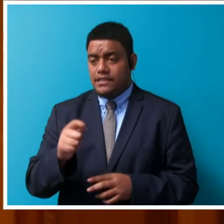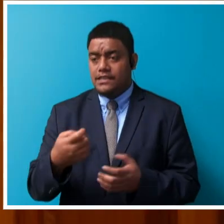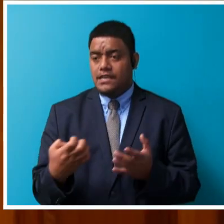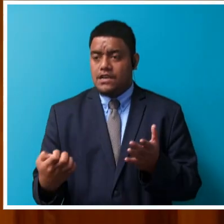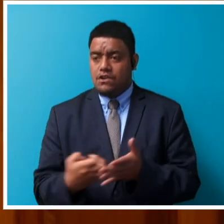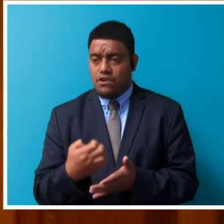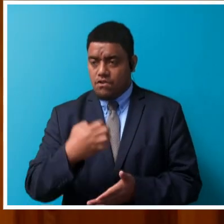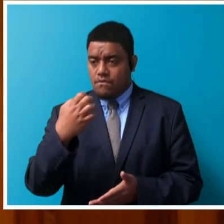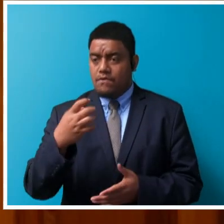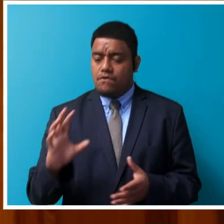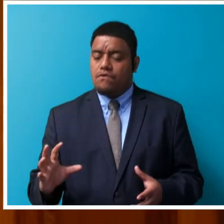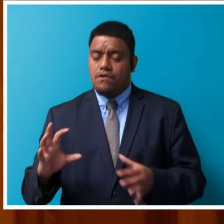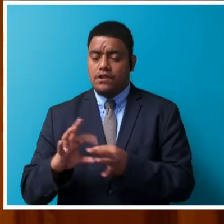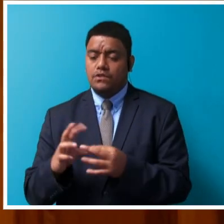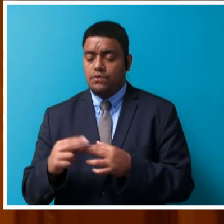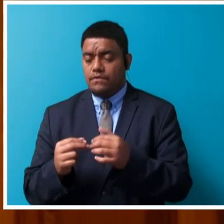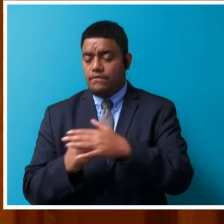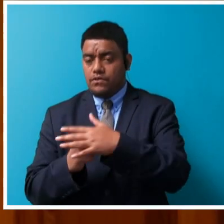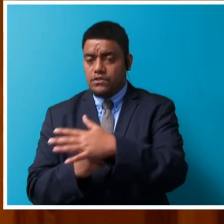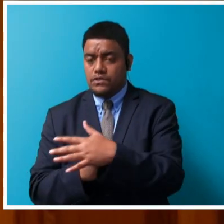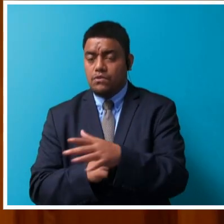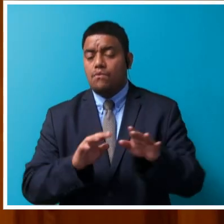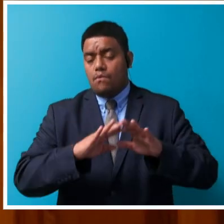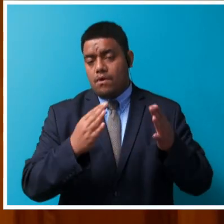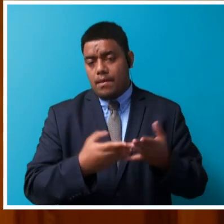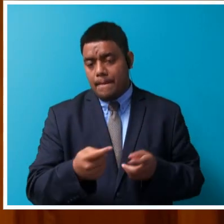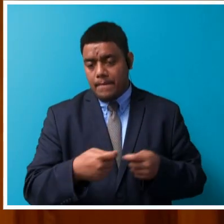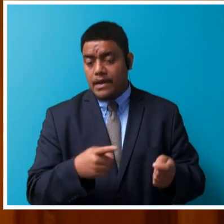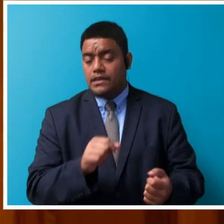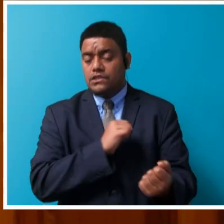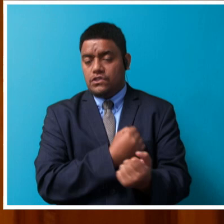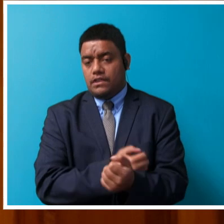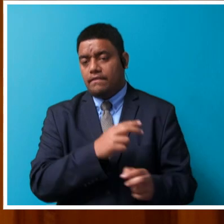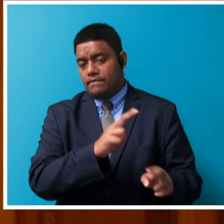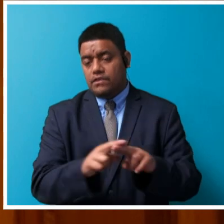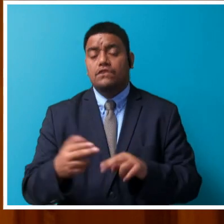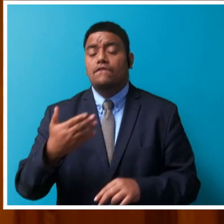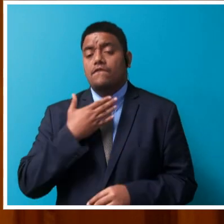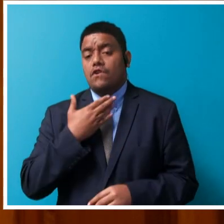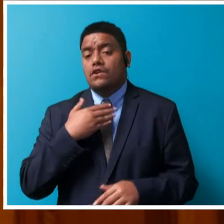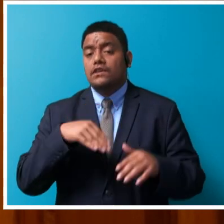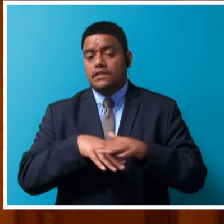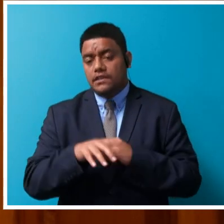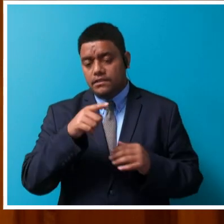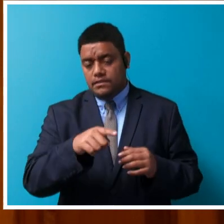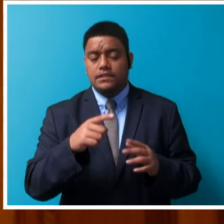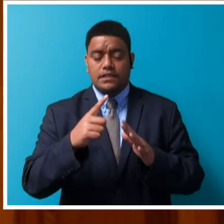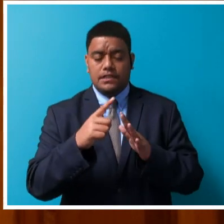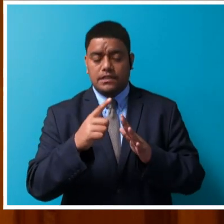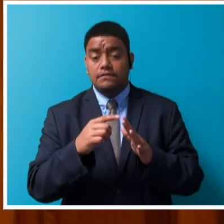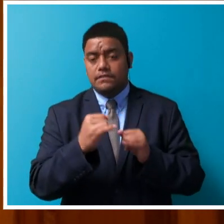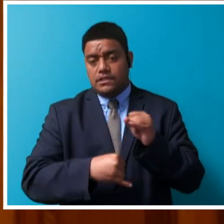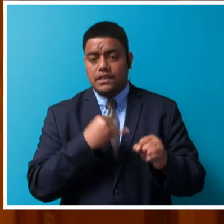economic connections with foundational global markets, and strengthening Fiji's voice in regional and international